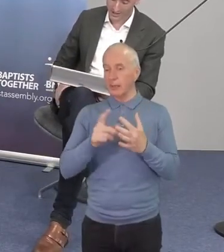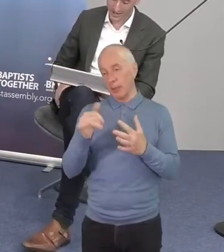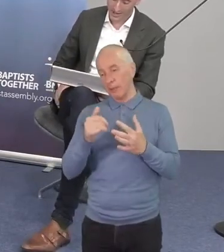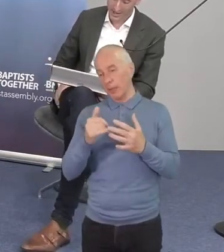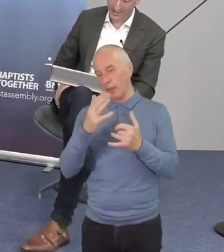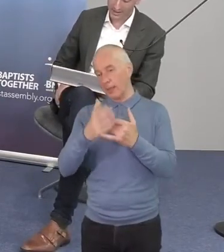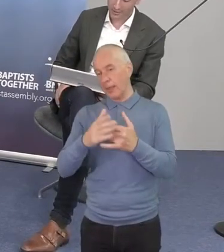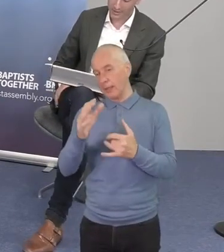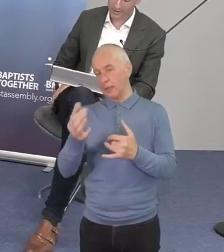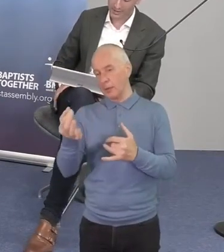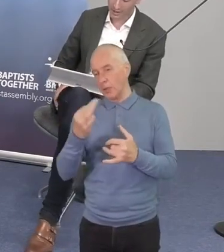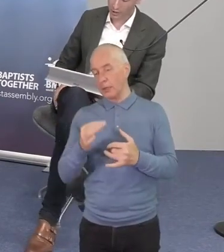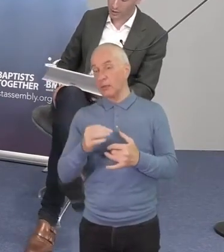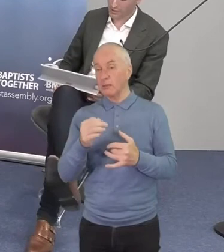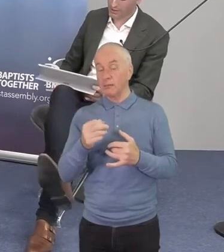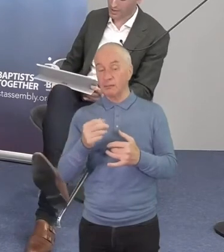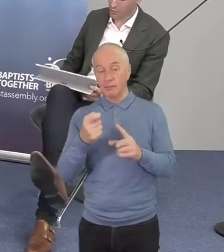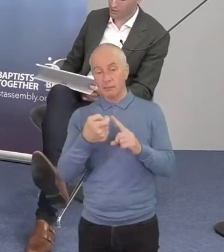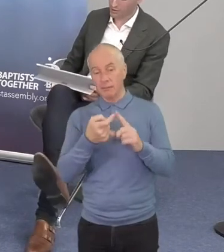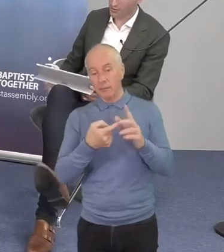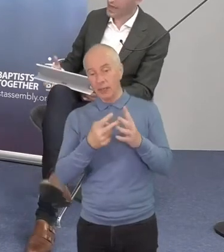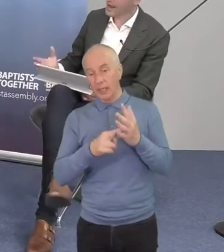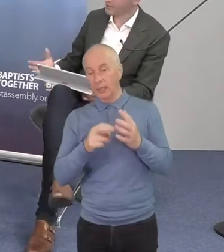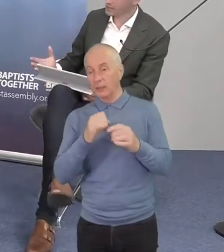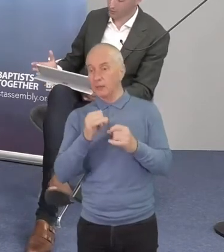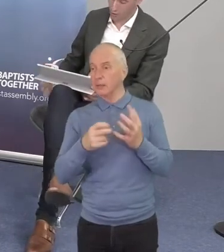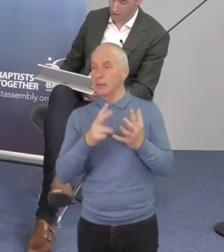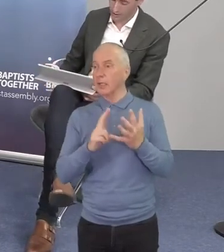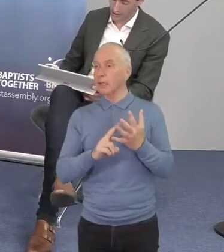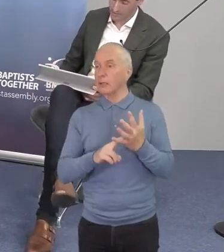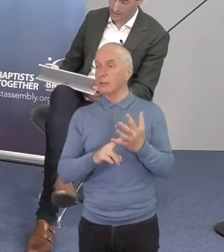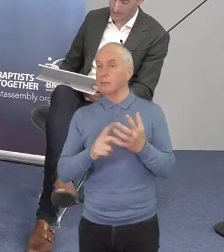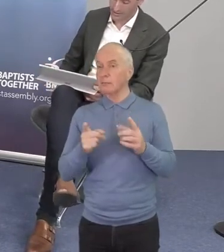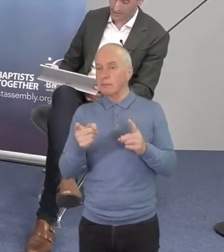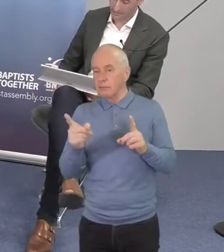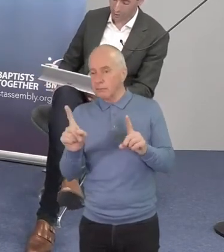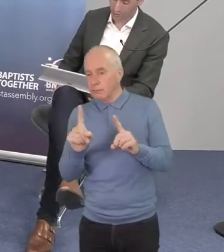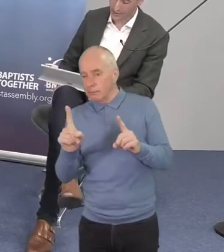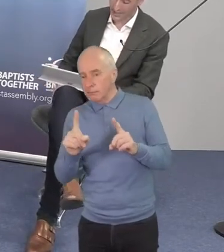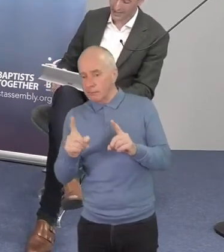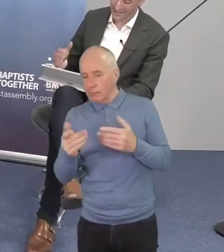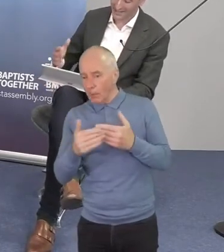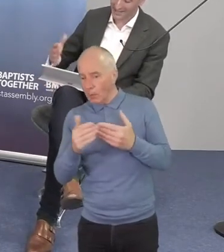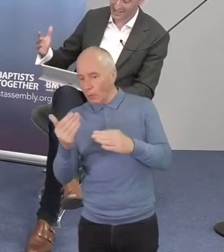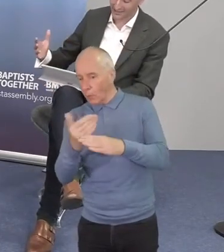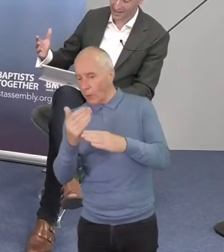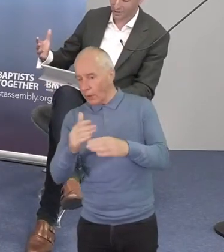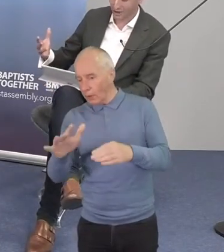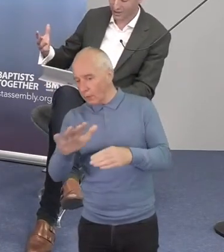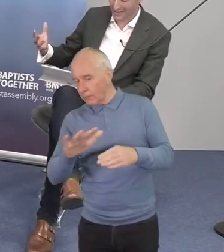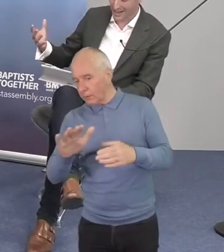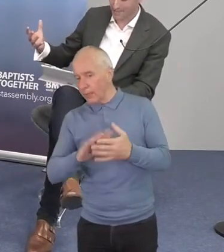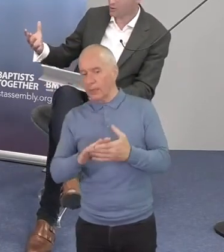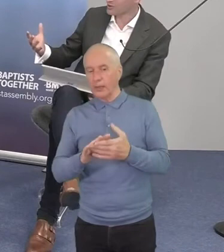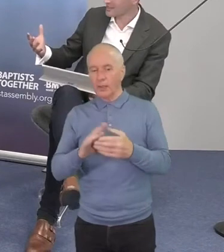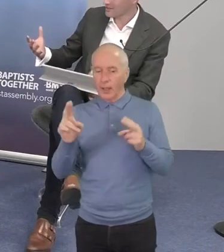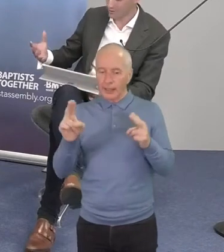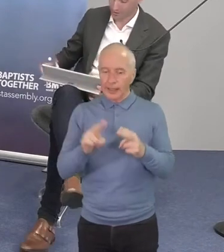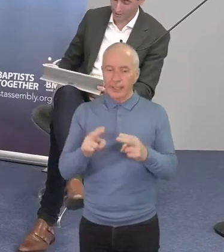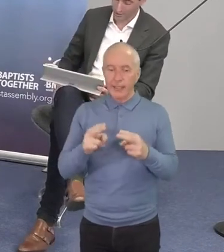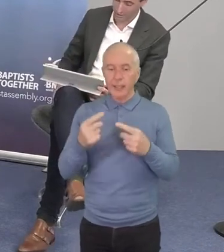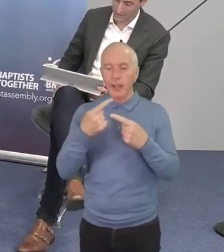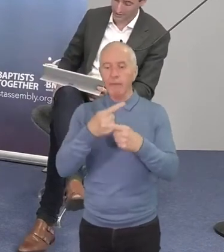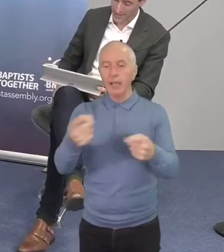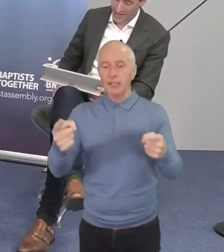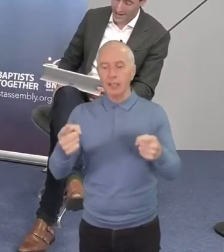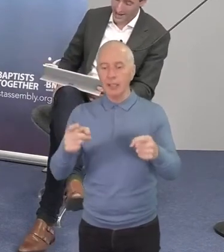you, Kang-san, and the question is this: are you able to say what sort of areas of work BMS is involved in the least evangelised and most